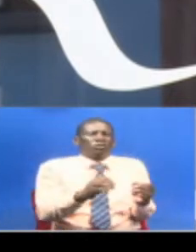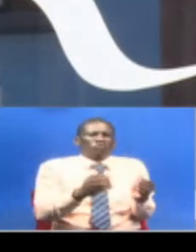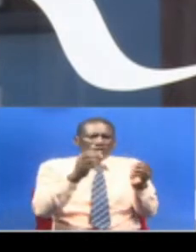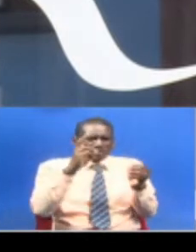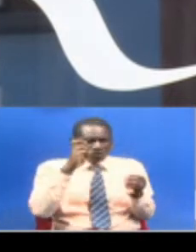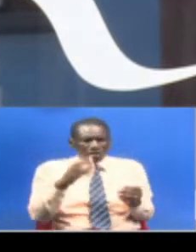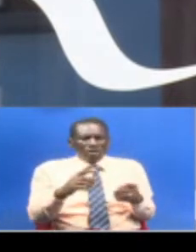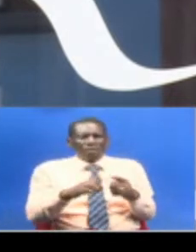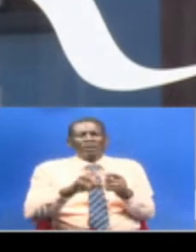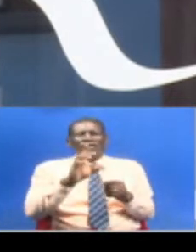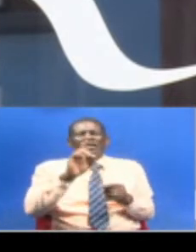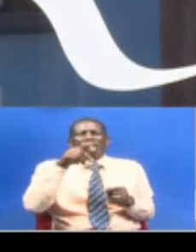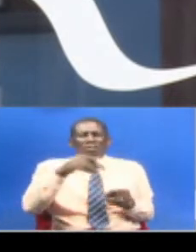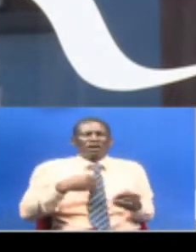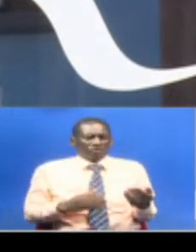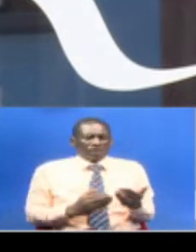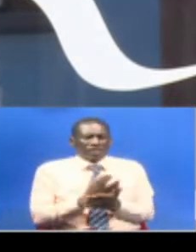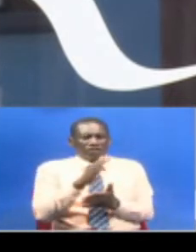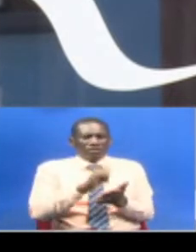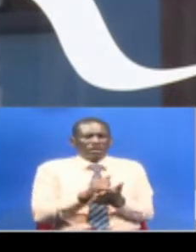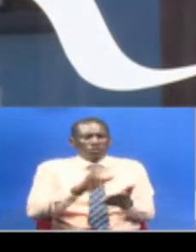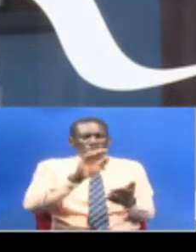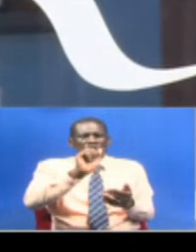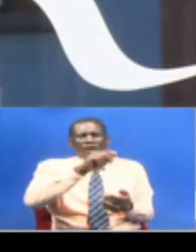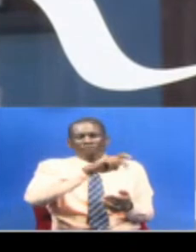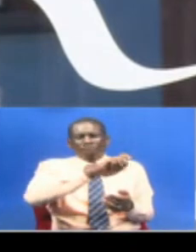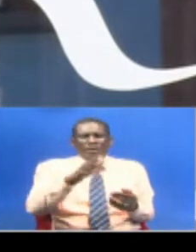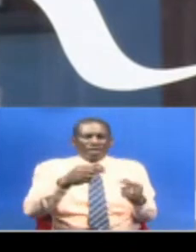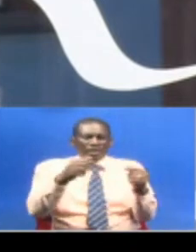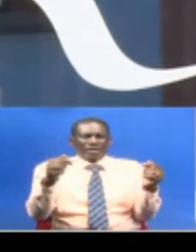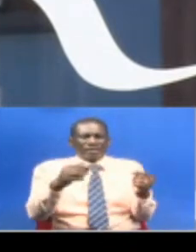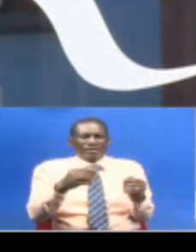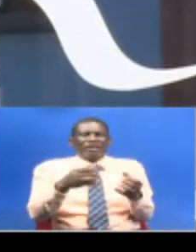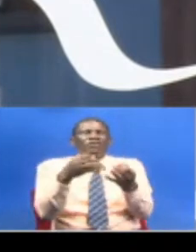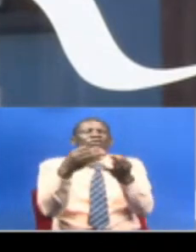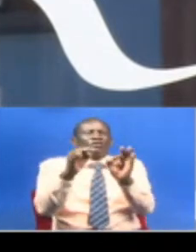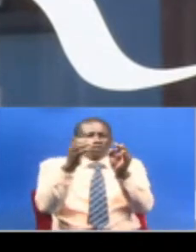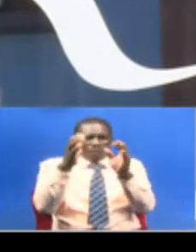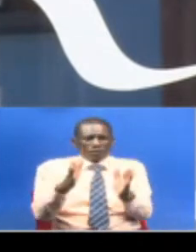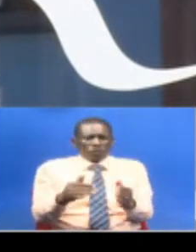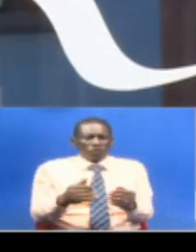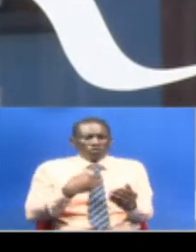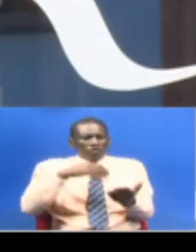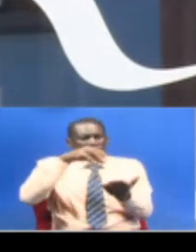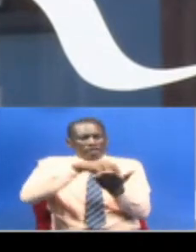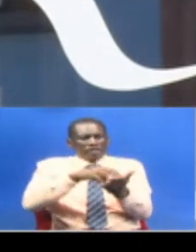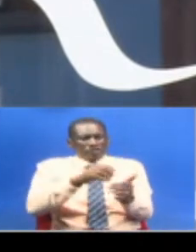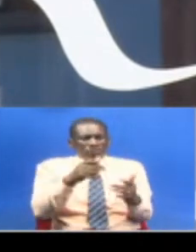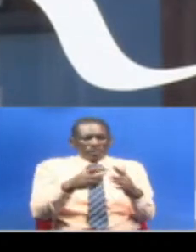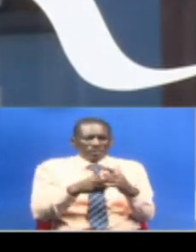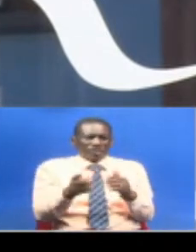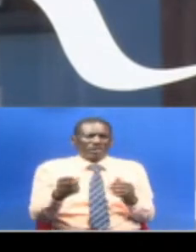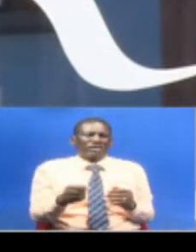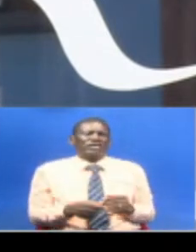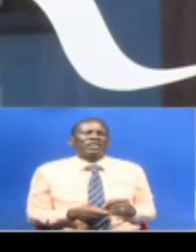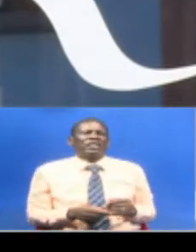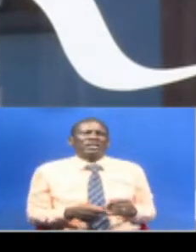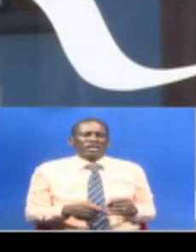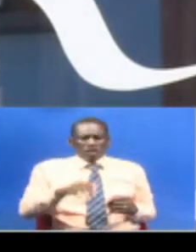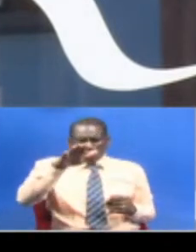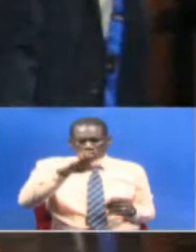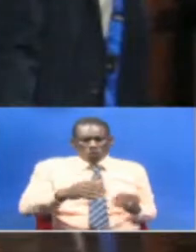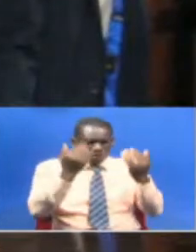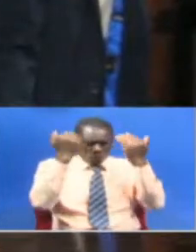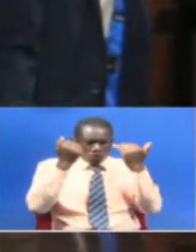right to appeal against acquittal. You will be aware that there is a case that started in the lower court where